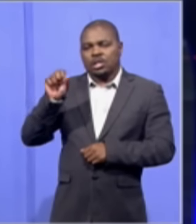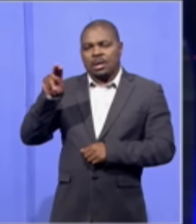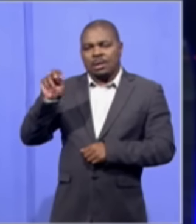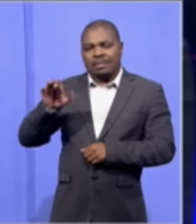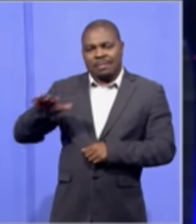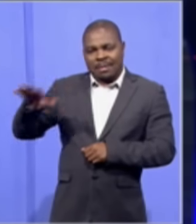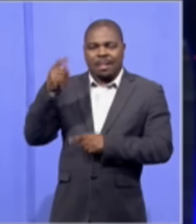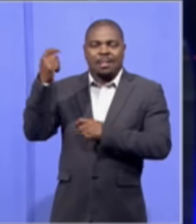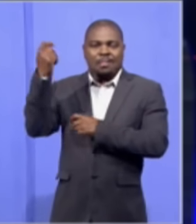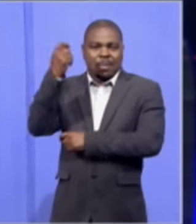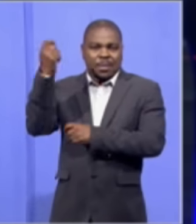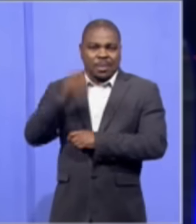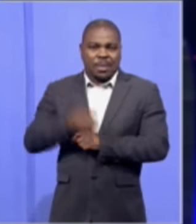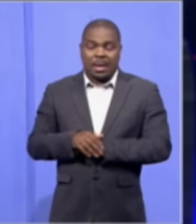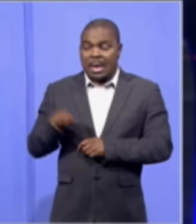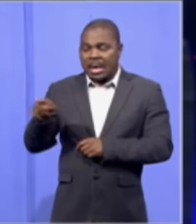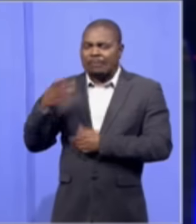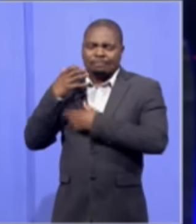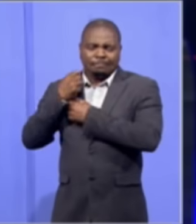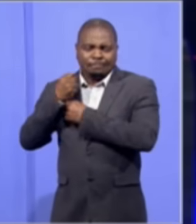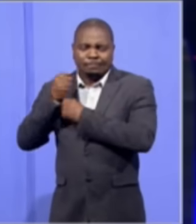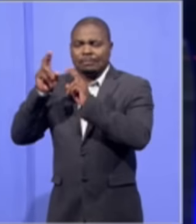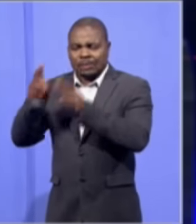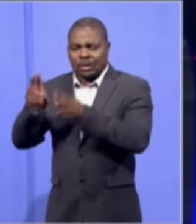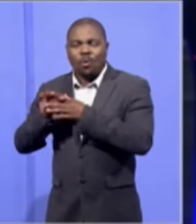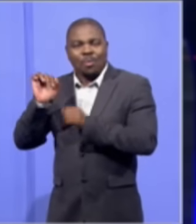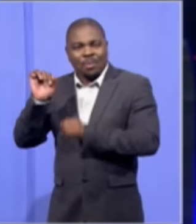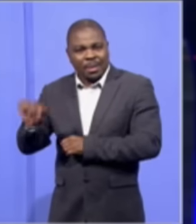hore mofu o ile a kgangwa o fihlela hlokahala ka tlung ha